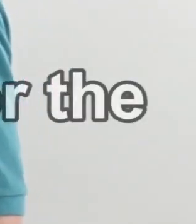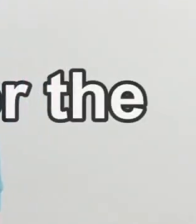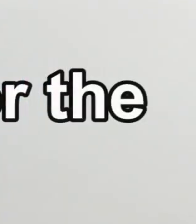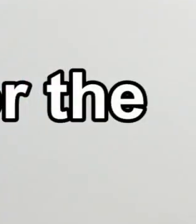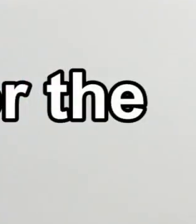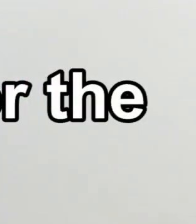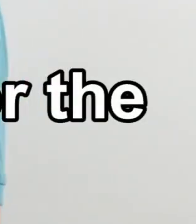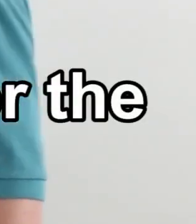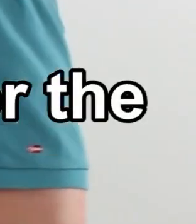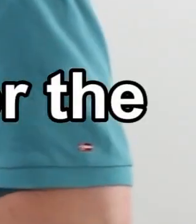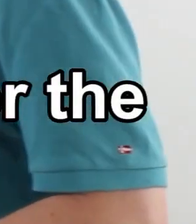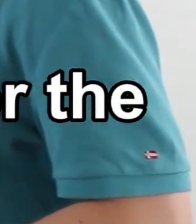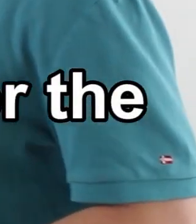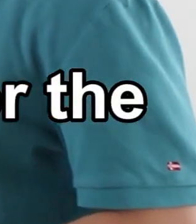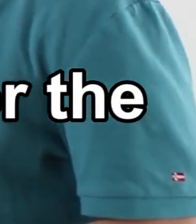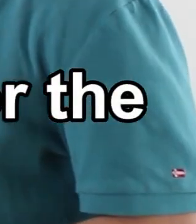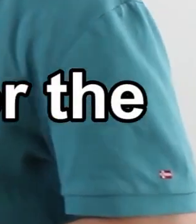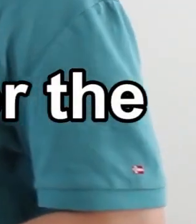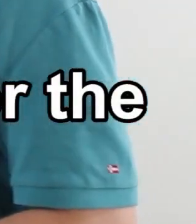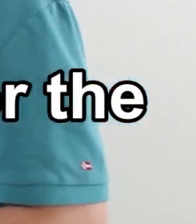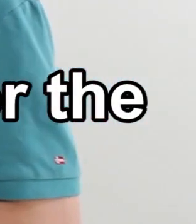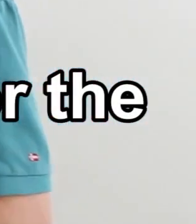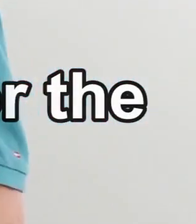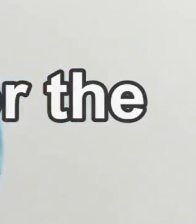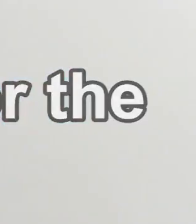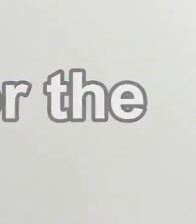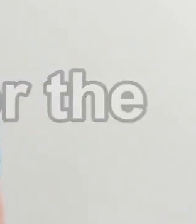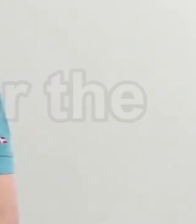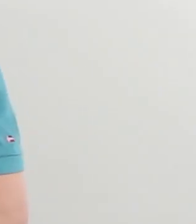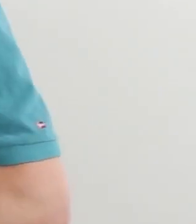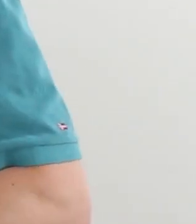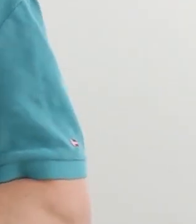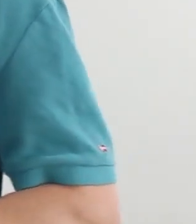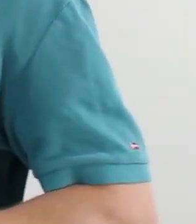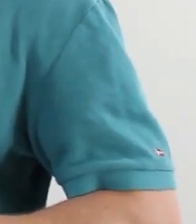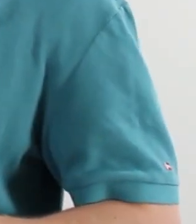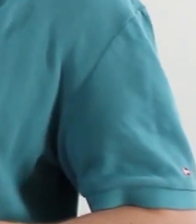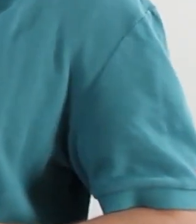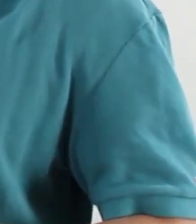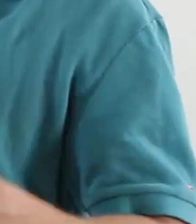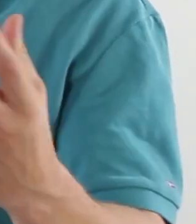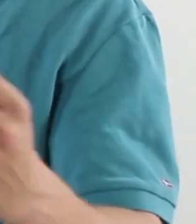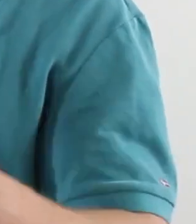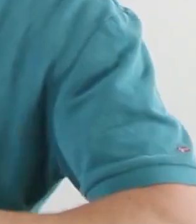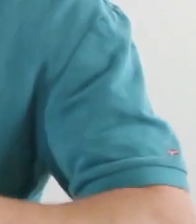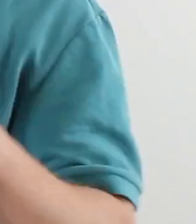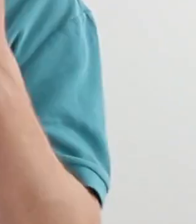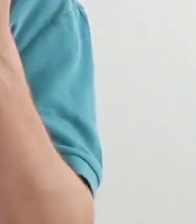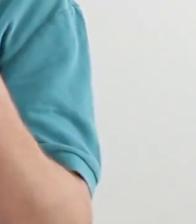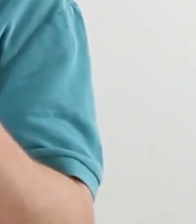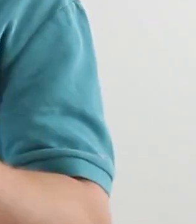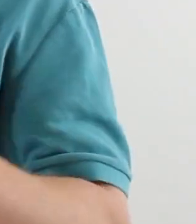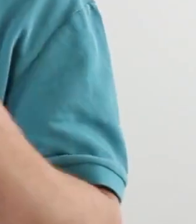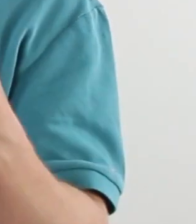I don't think that is good for the company. Maybe someone's going to make a bad decision, so you want